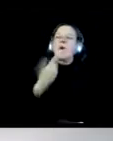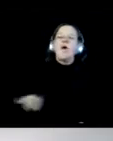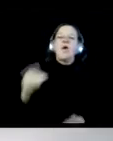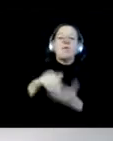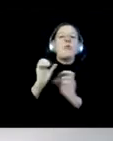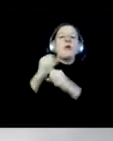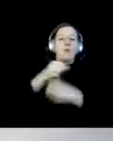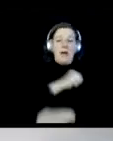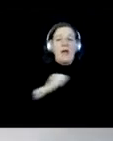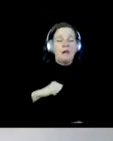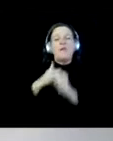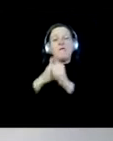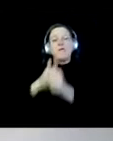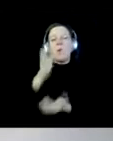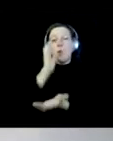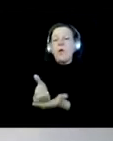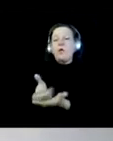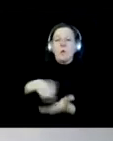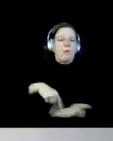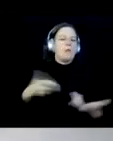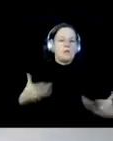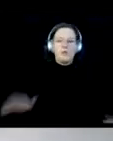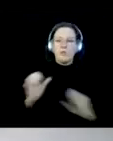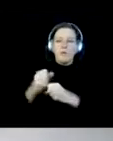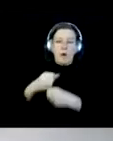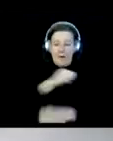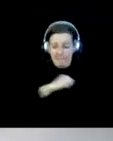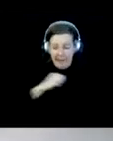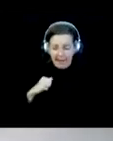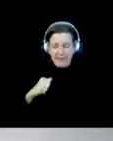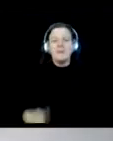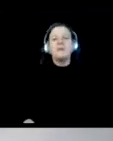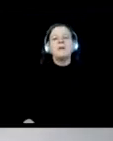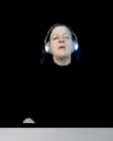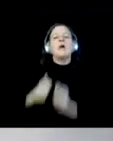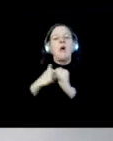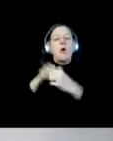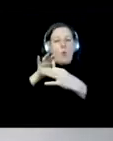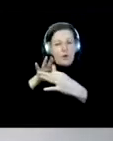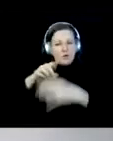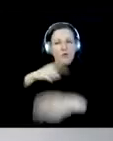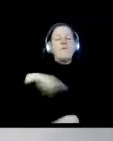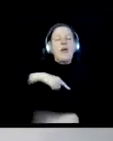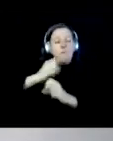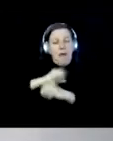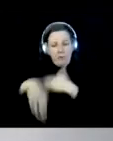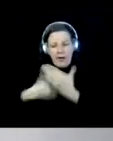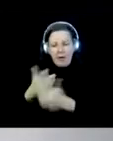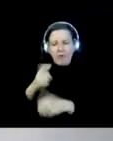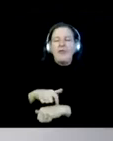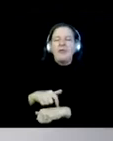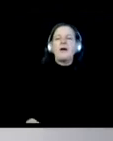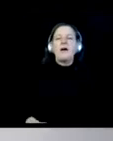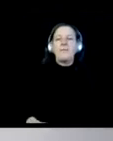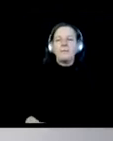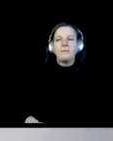we've already made of ourselves, and according to feedback that we're getting all the time, and the kind of levels that we